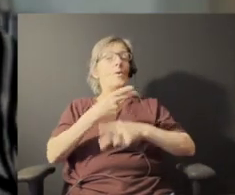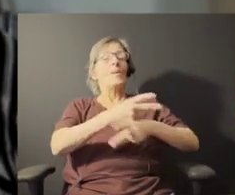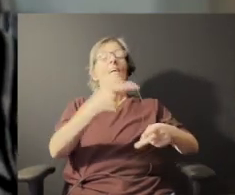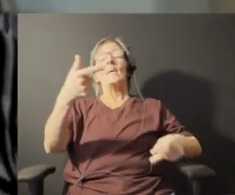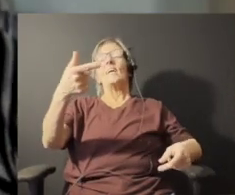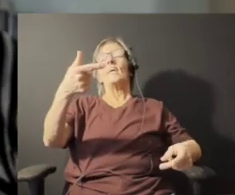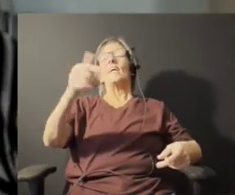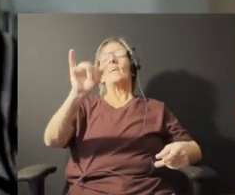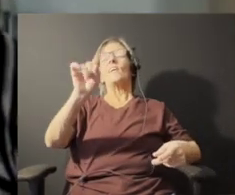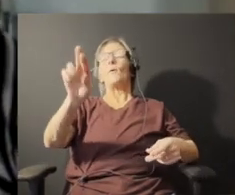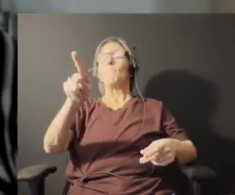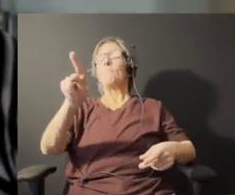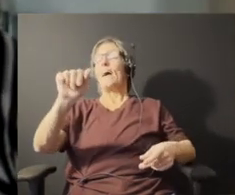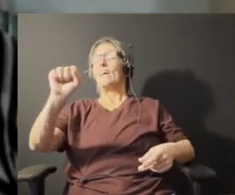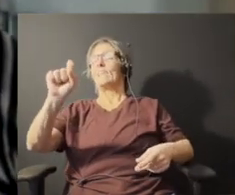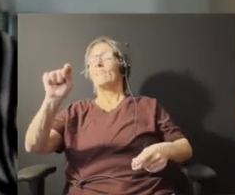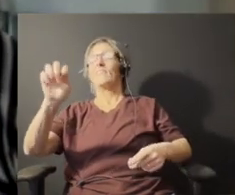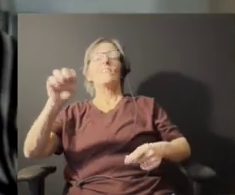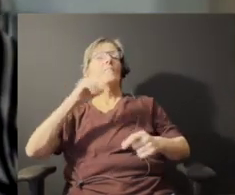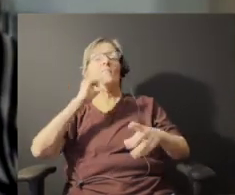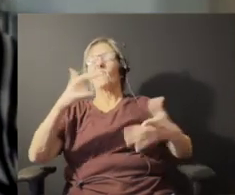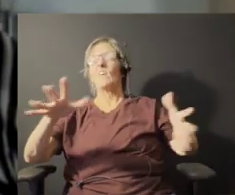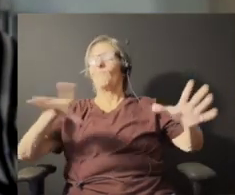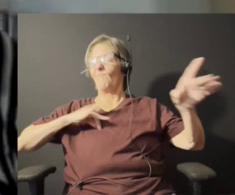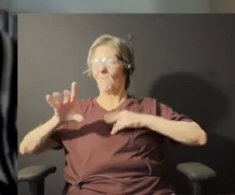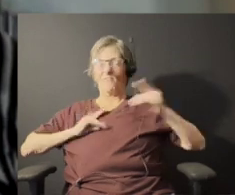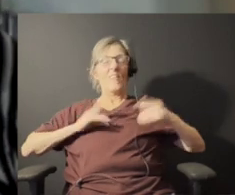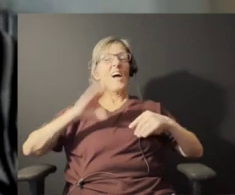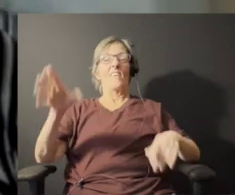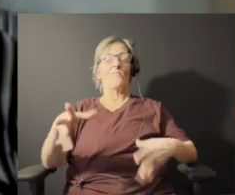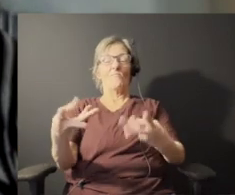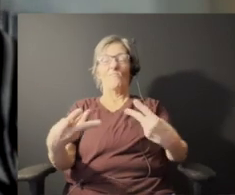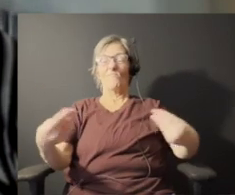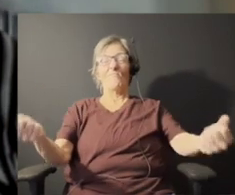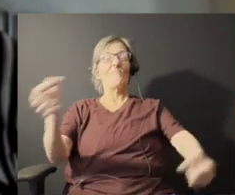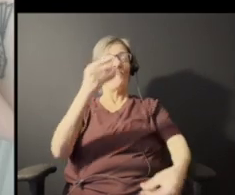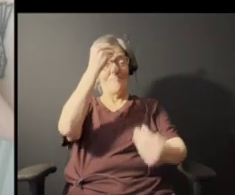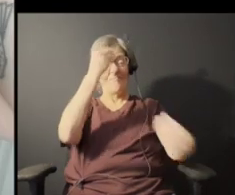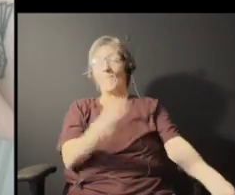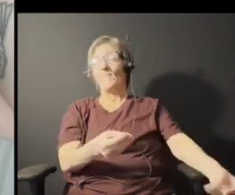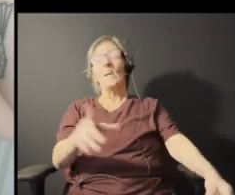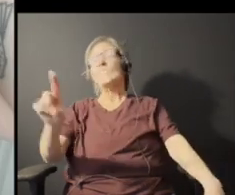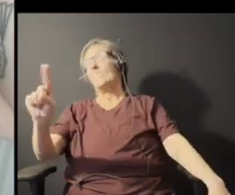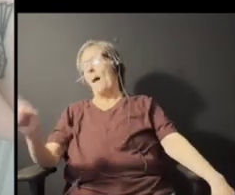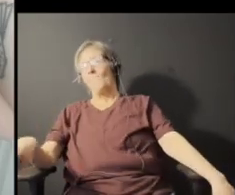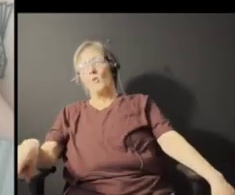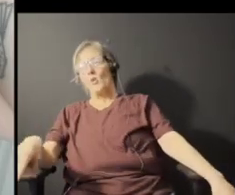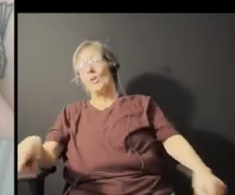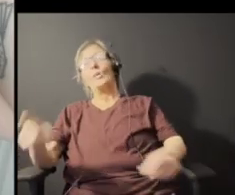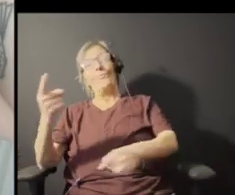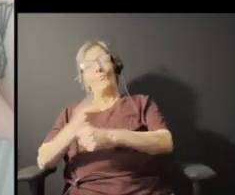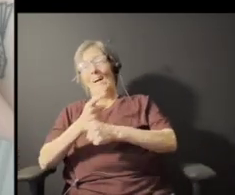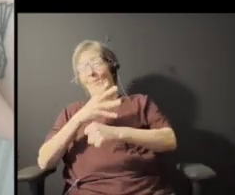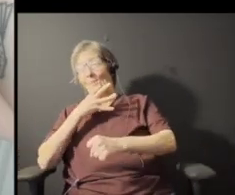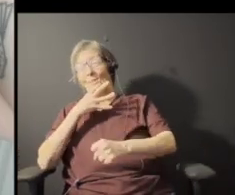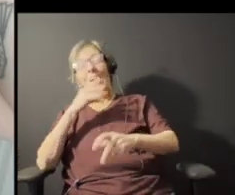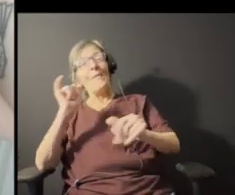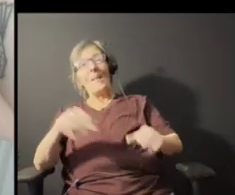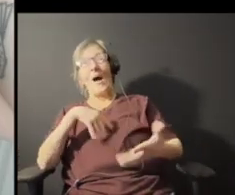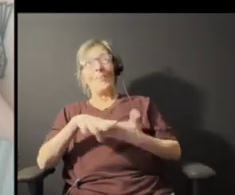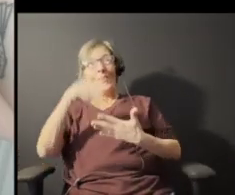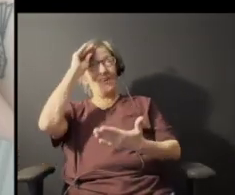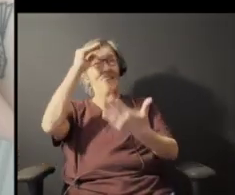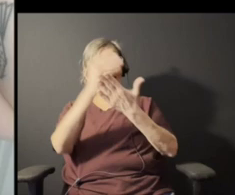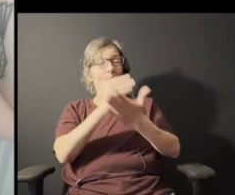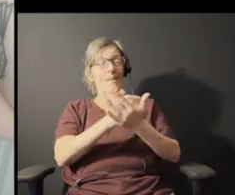to call it glurpees, because it's completely contagious and it never ever goes away. It never does. And I learned my